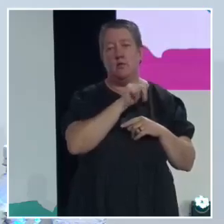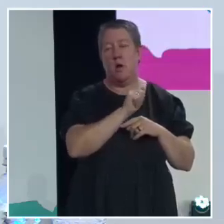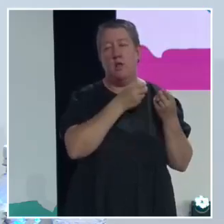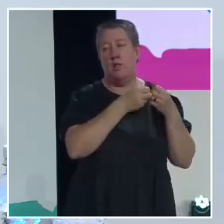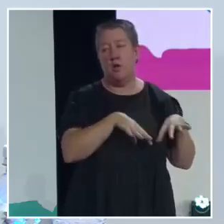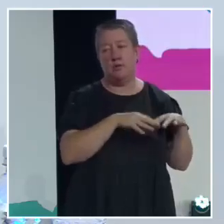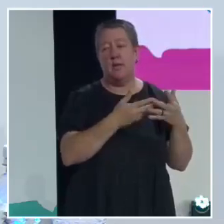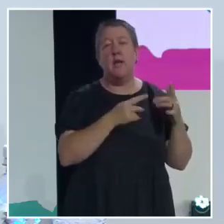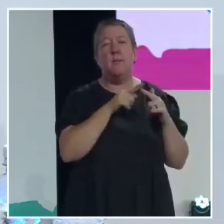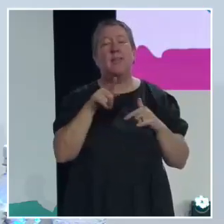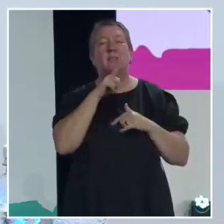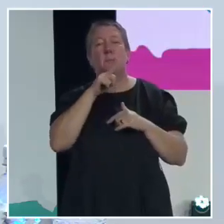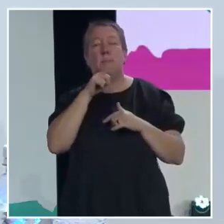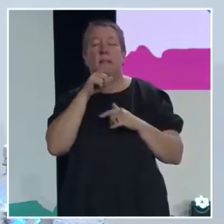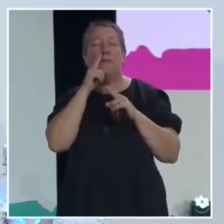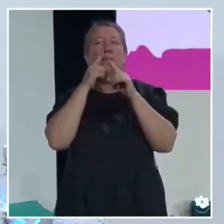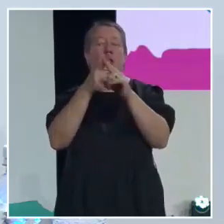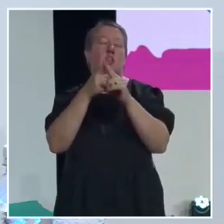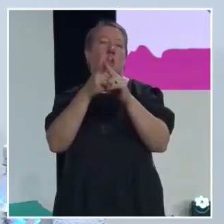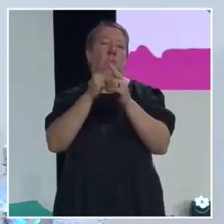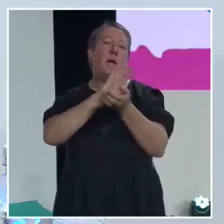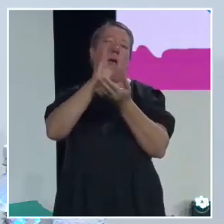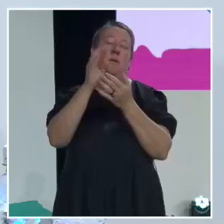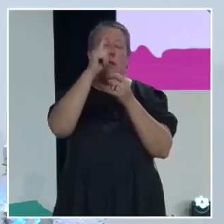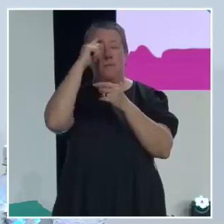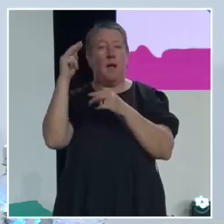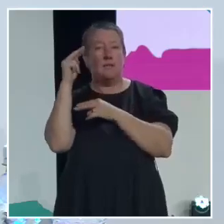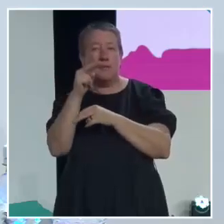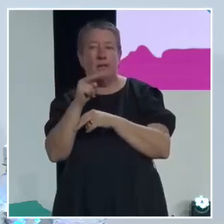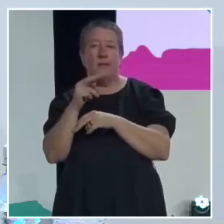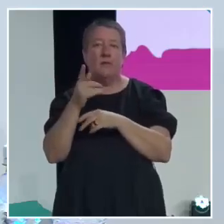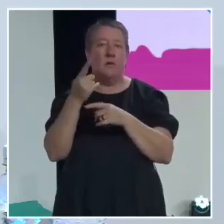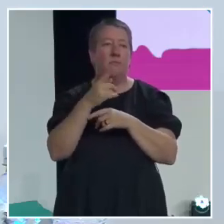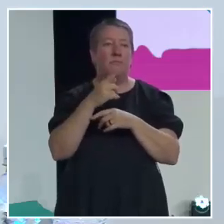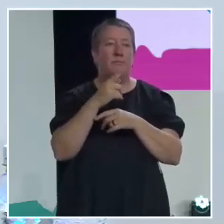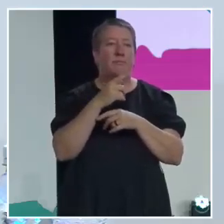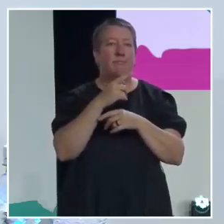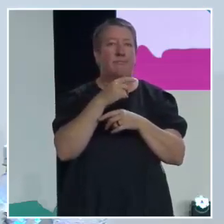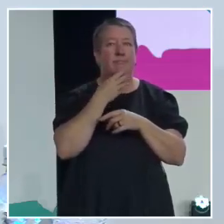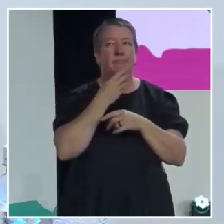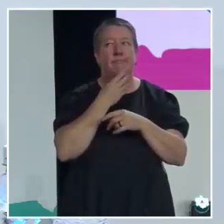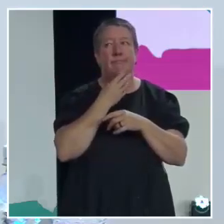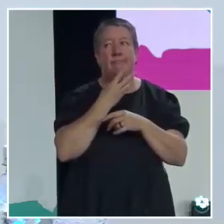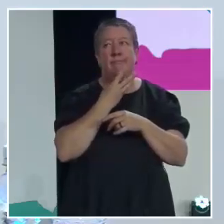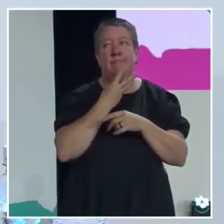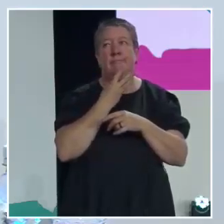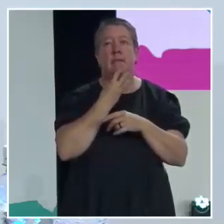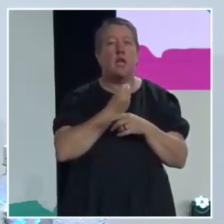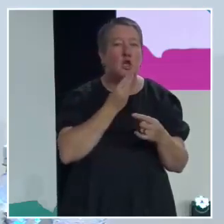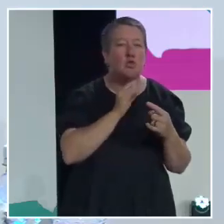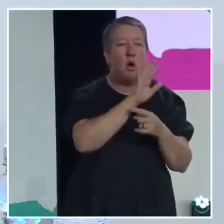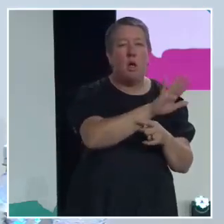public venture capital kind of mindset, whether we think of Yazma in Israel, whether we think of In-Q-Tel, the